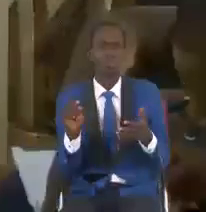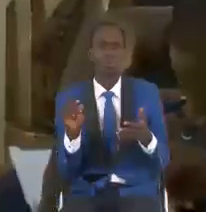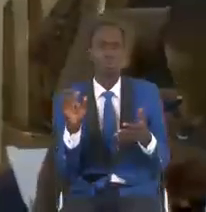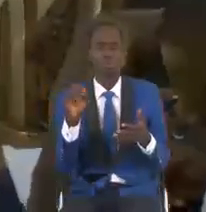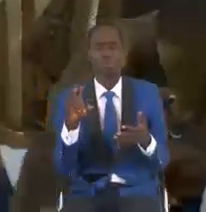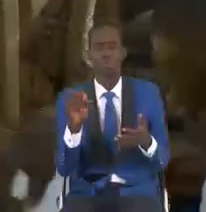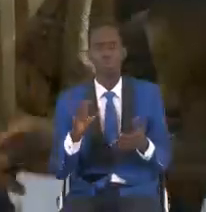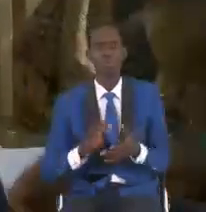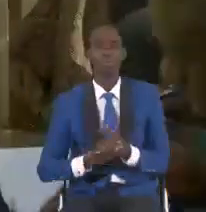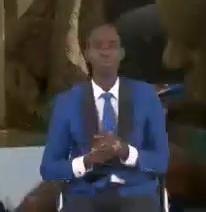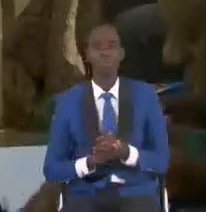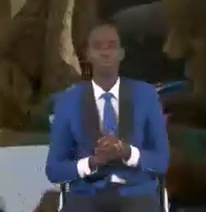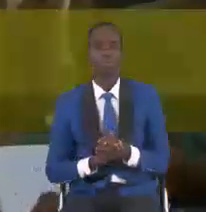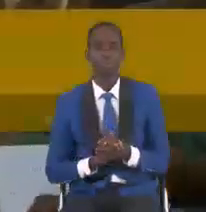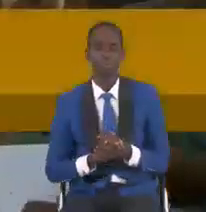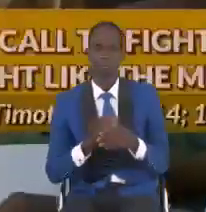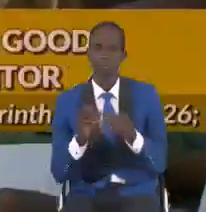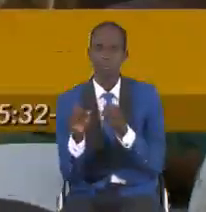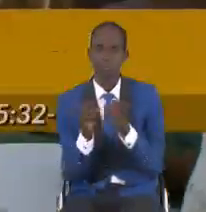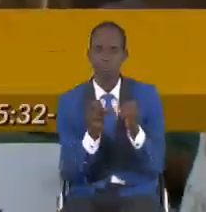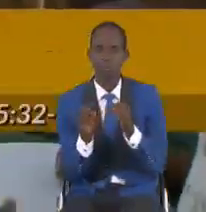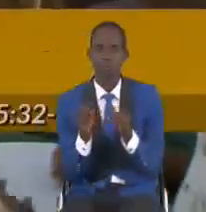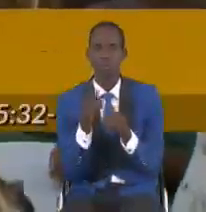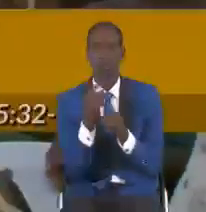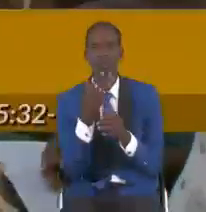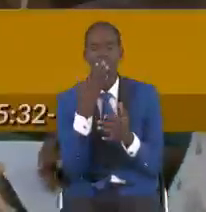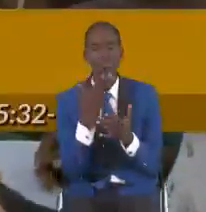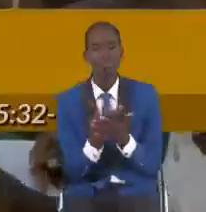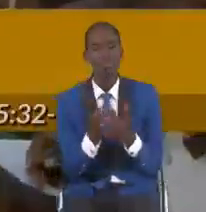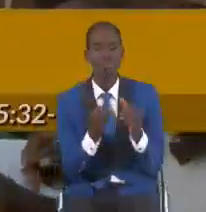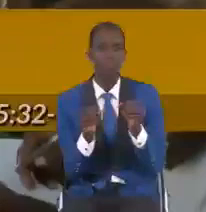12, fight the good fight.